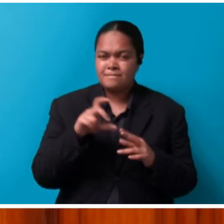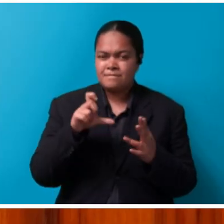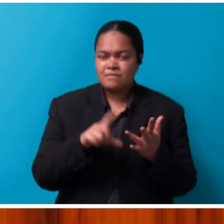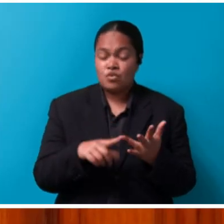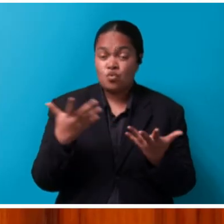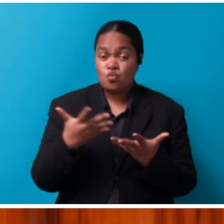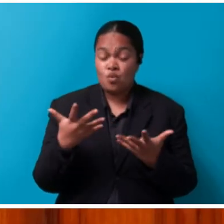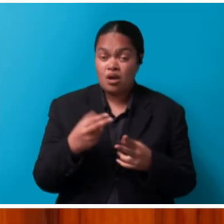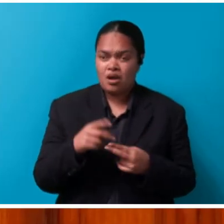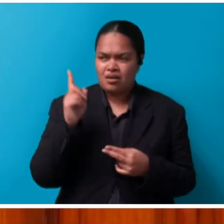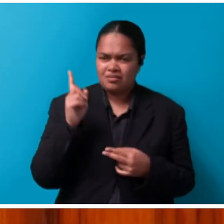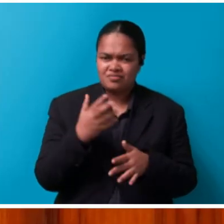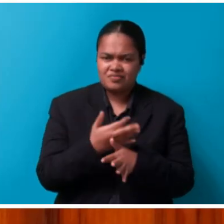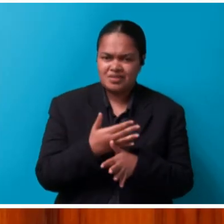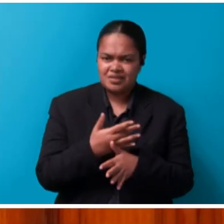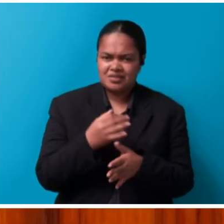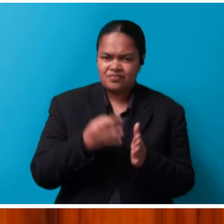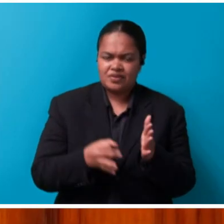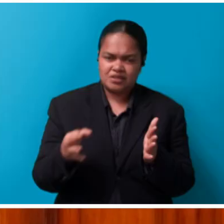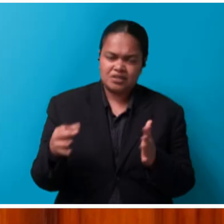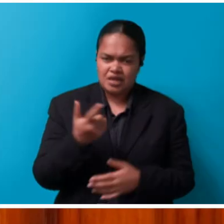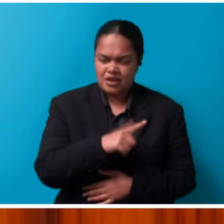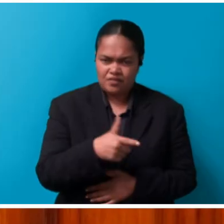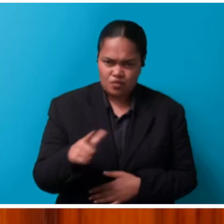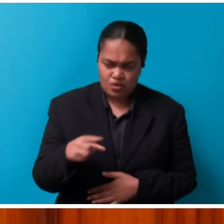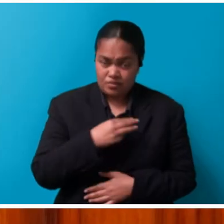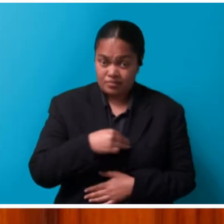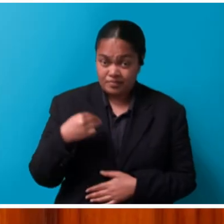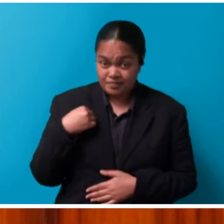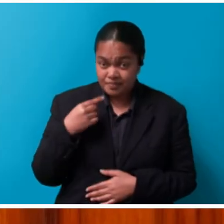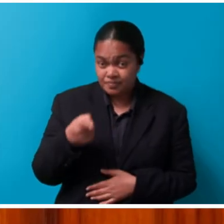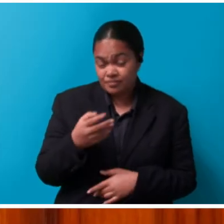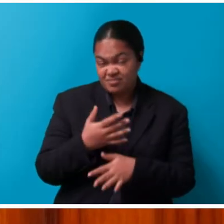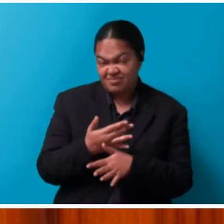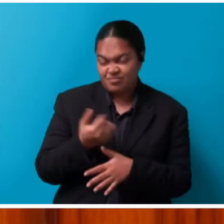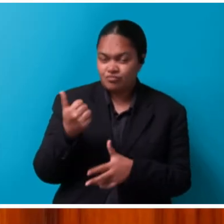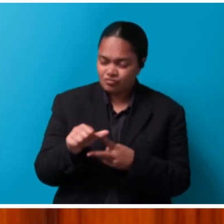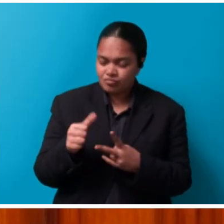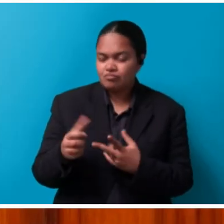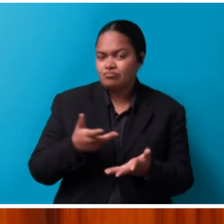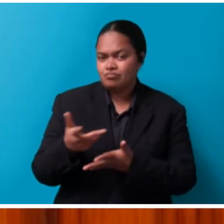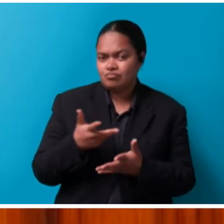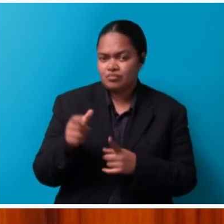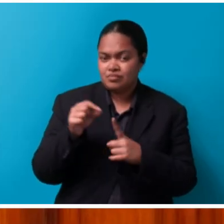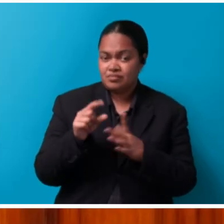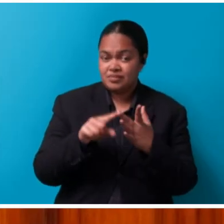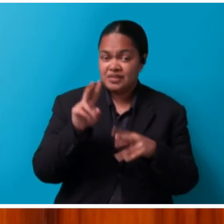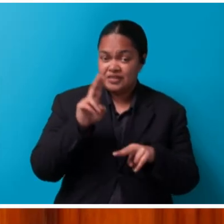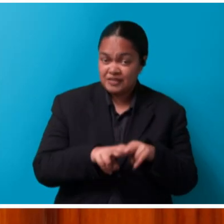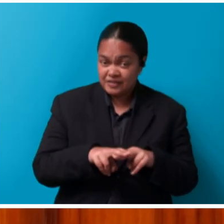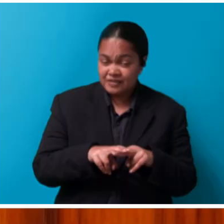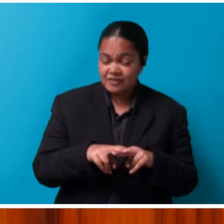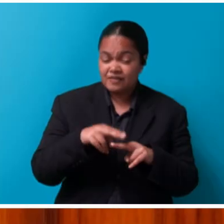Levuka. Honourable Speaker, the Ministry of Fisheries is also working with the Pacific Island Forum Fisheries Agency